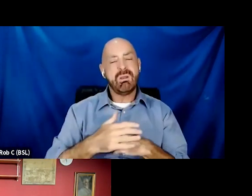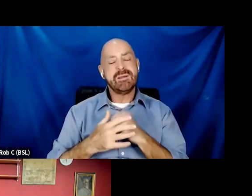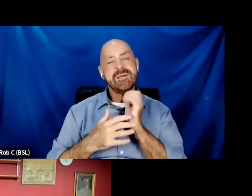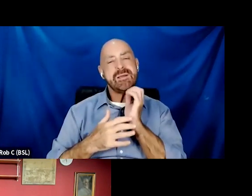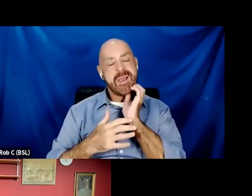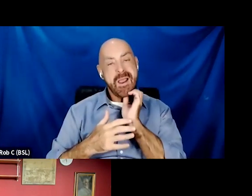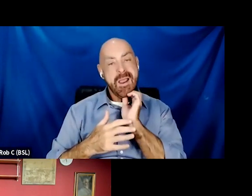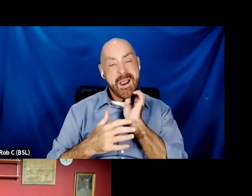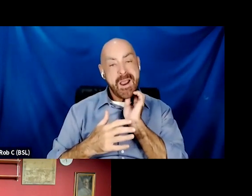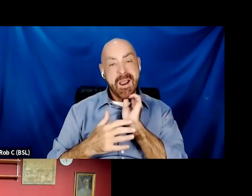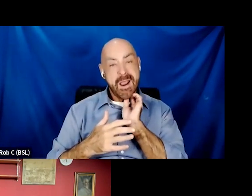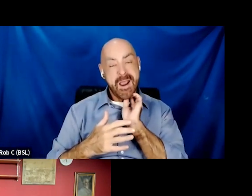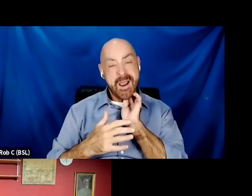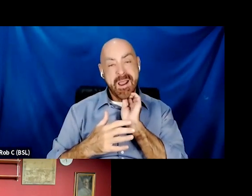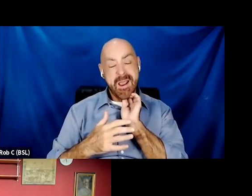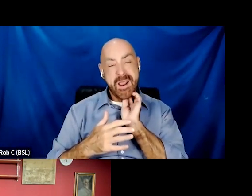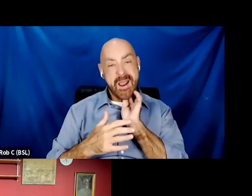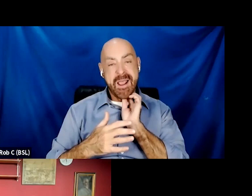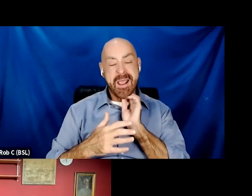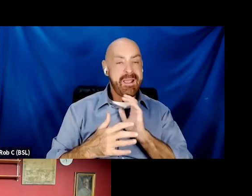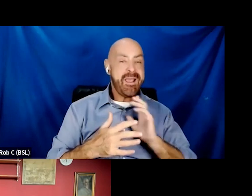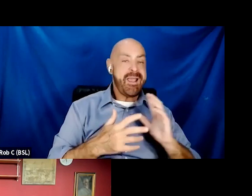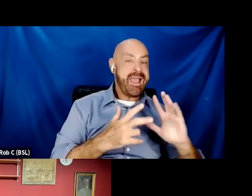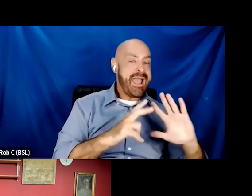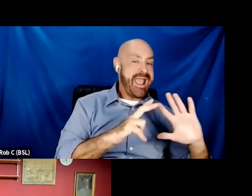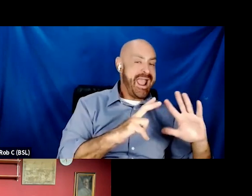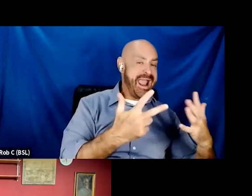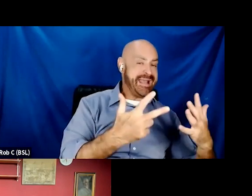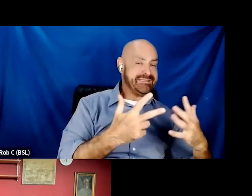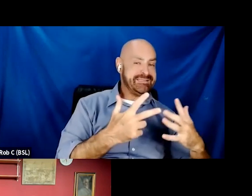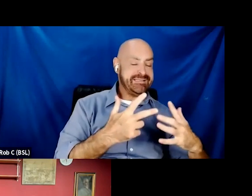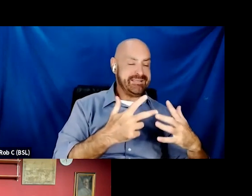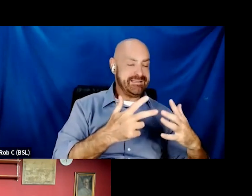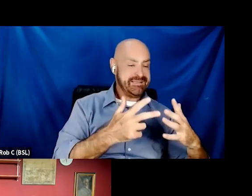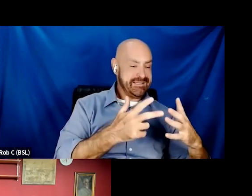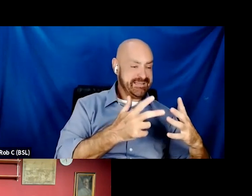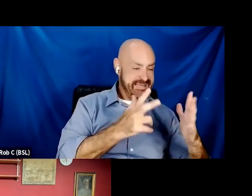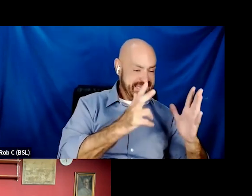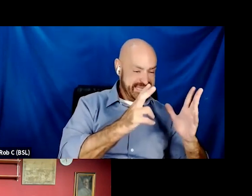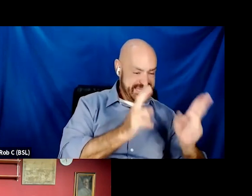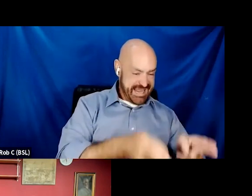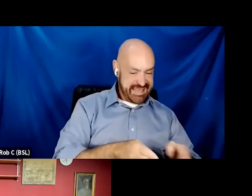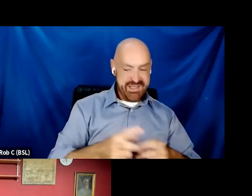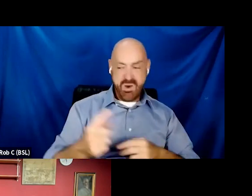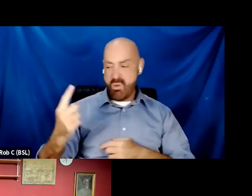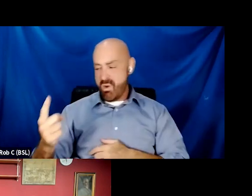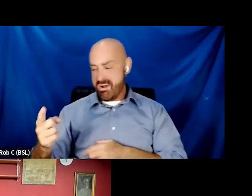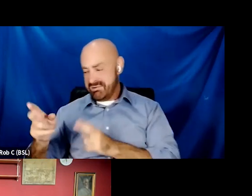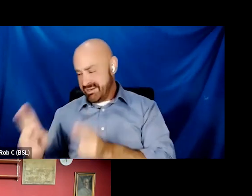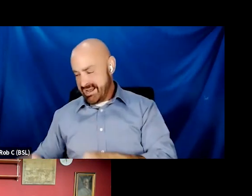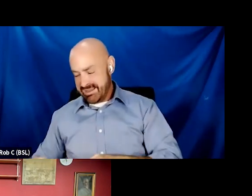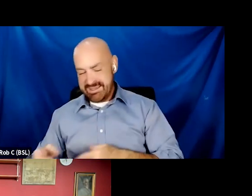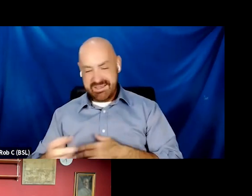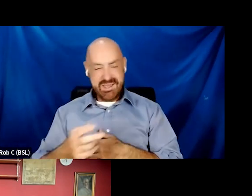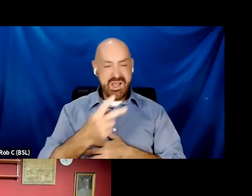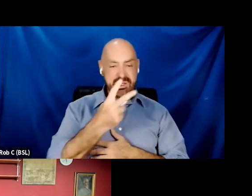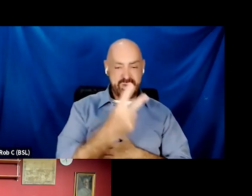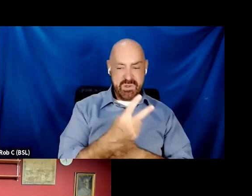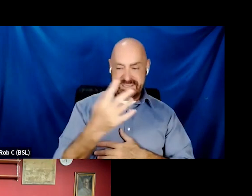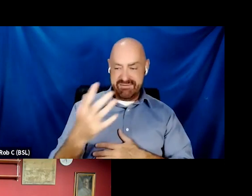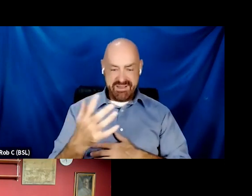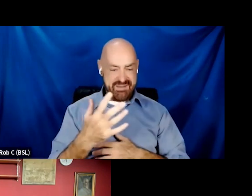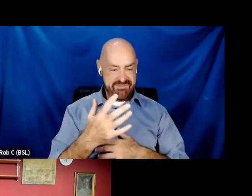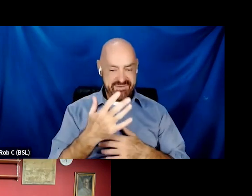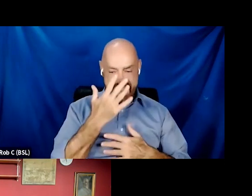of 8-to-1 social class differences at the peak and this 25-to-1 difference by age, and